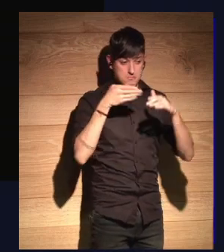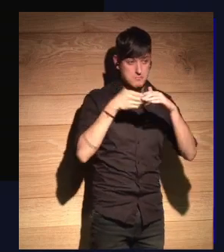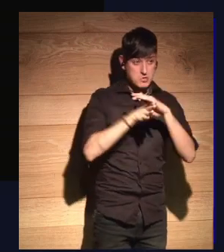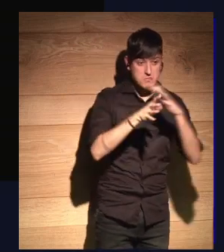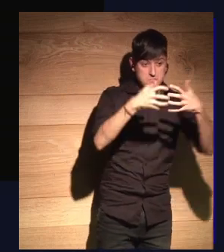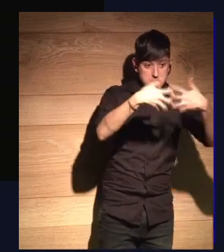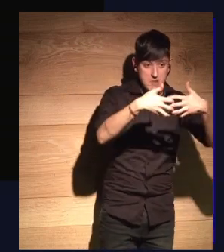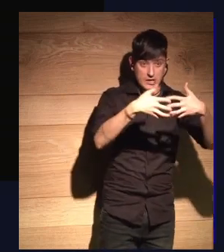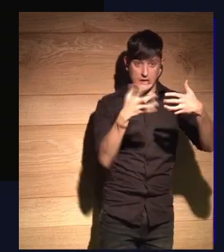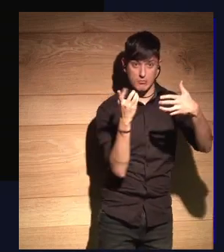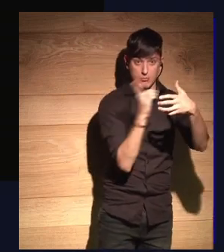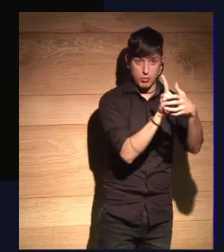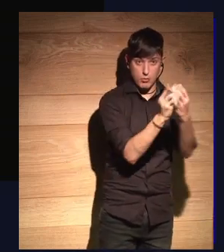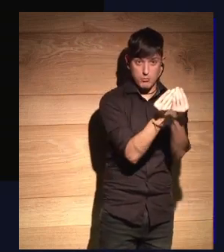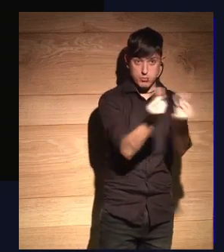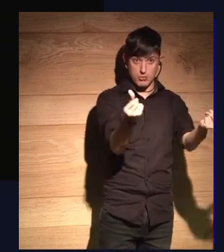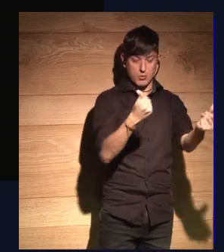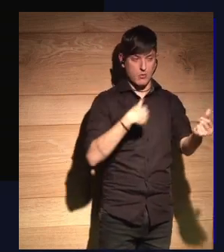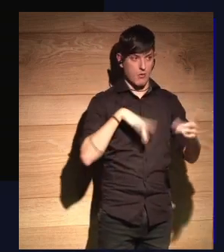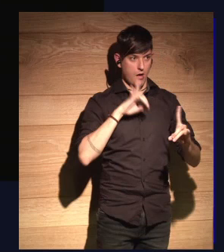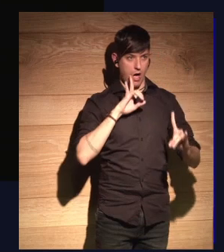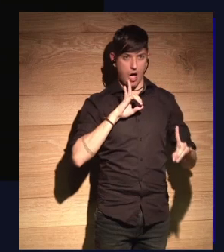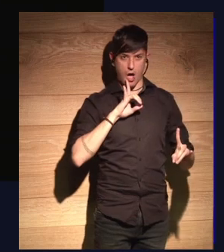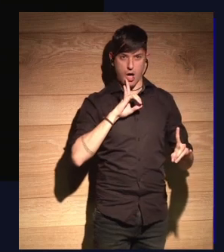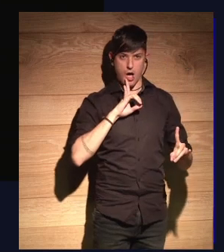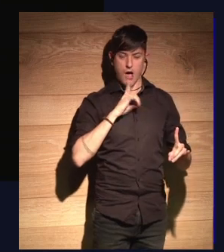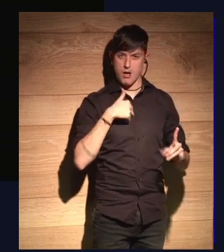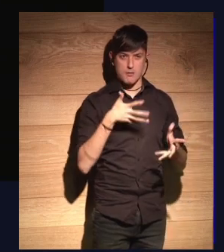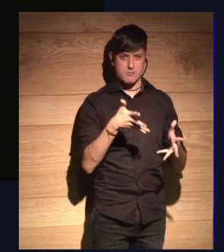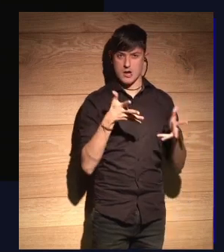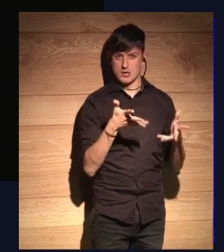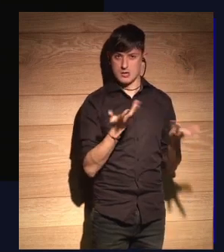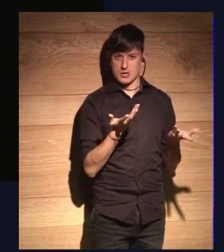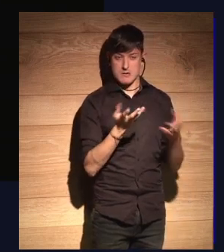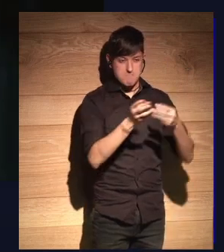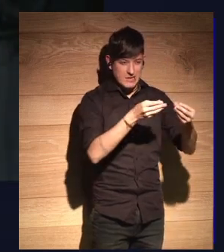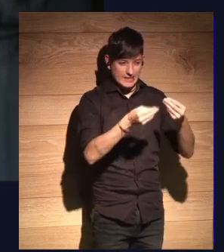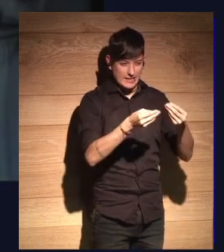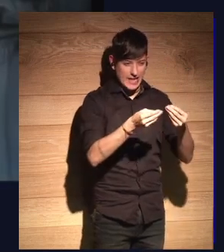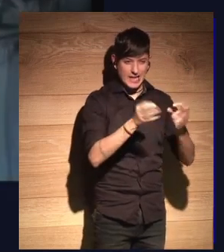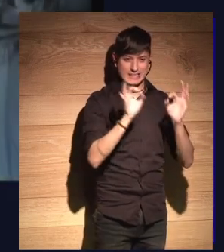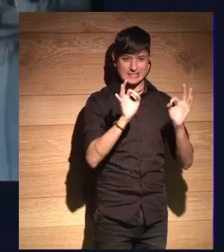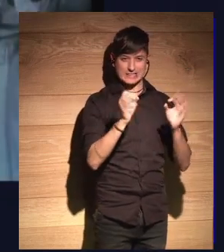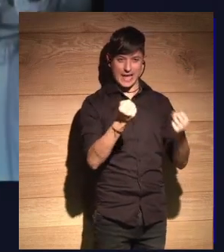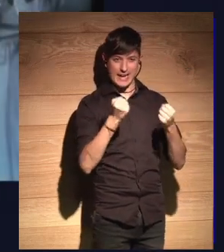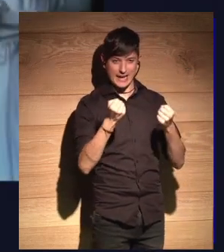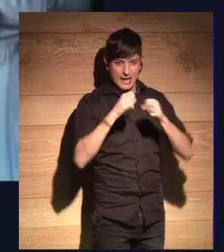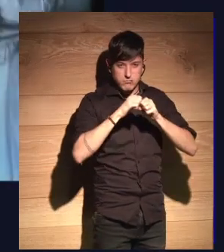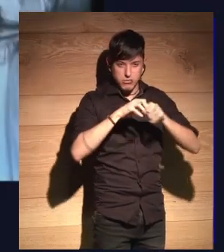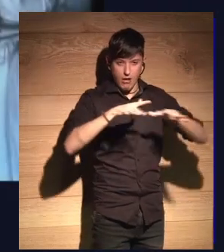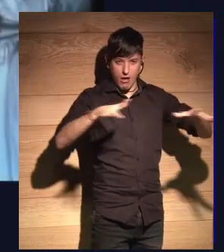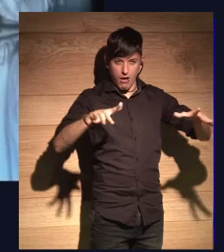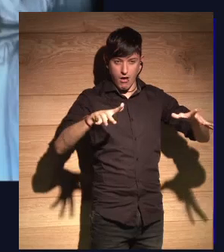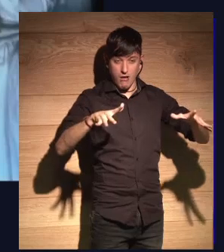was wonderful, because matter is energy, and she just dispersed. That could be a